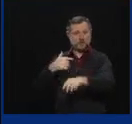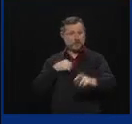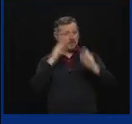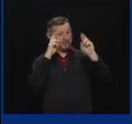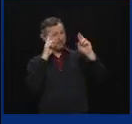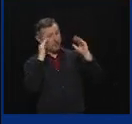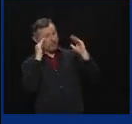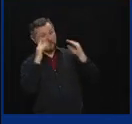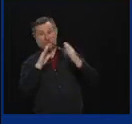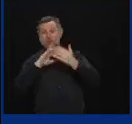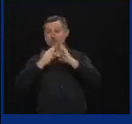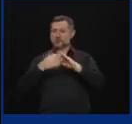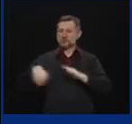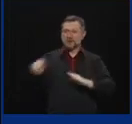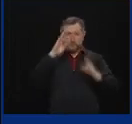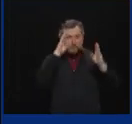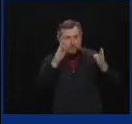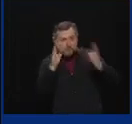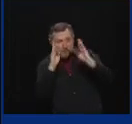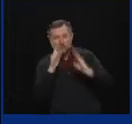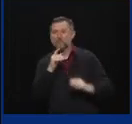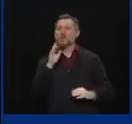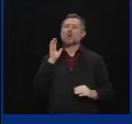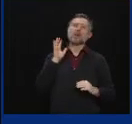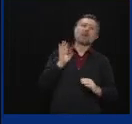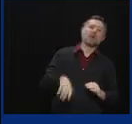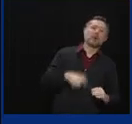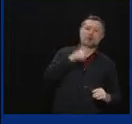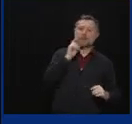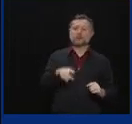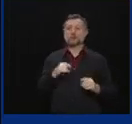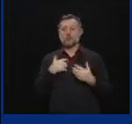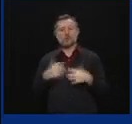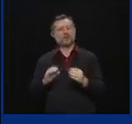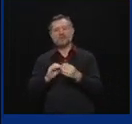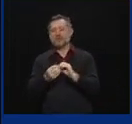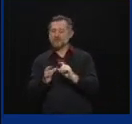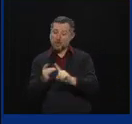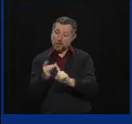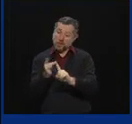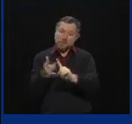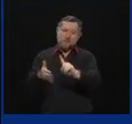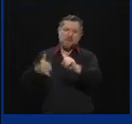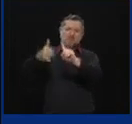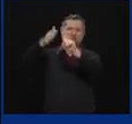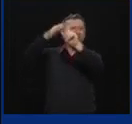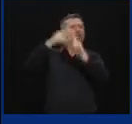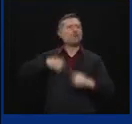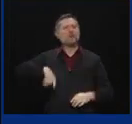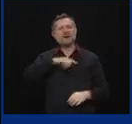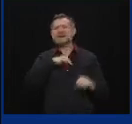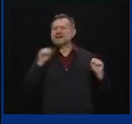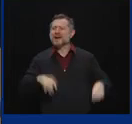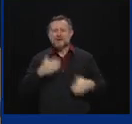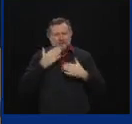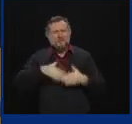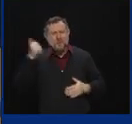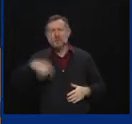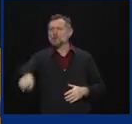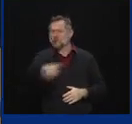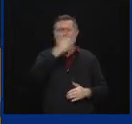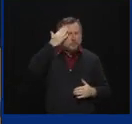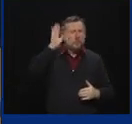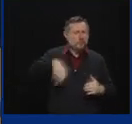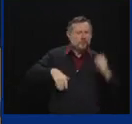it doesn't have to be this way. It doesn't have to be this way. We can do better. I believe that, and I know you know that as well. So thank you all for